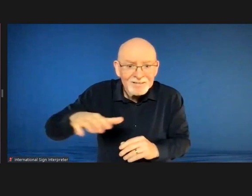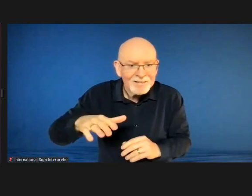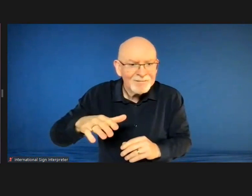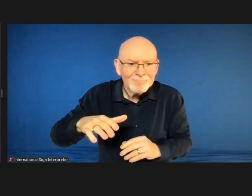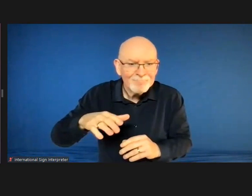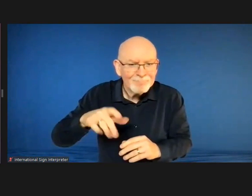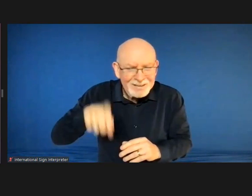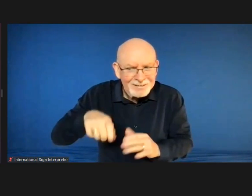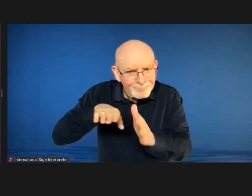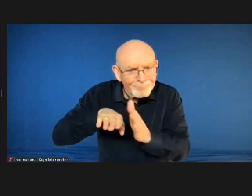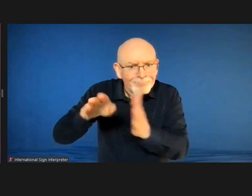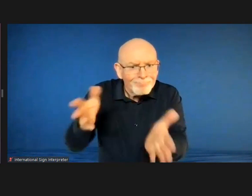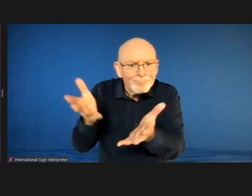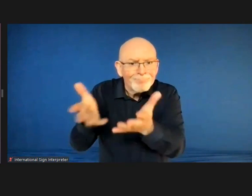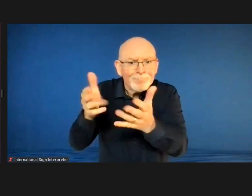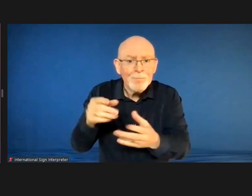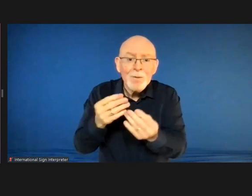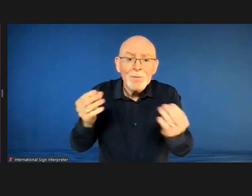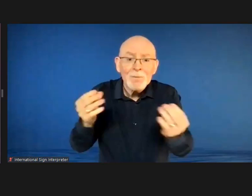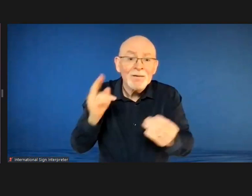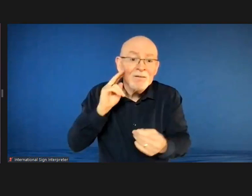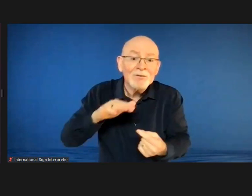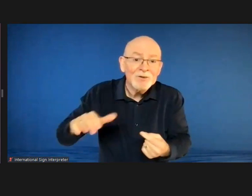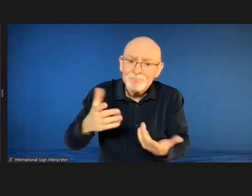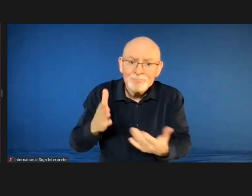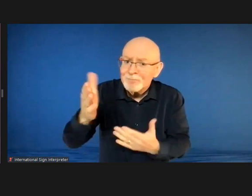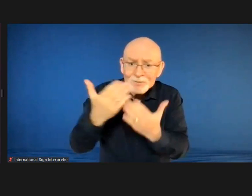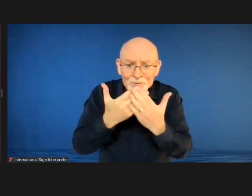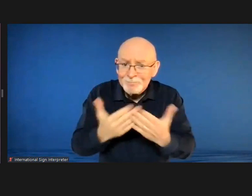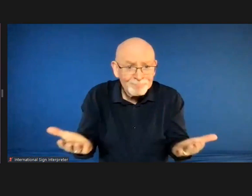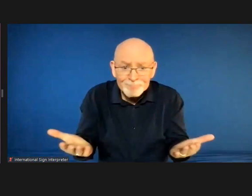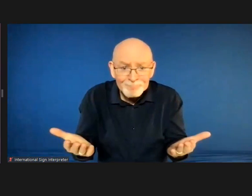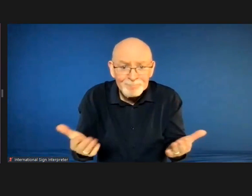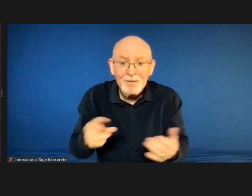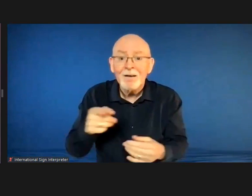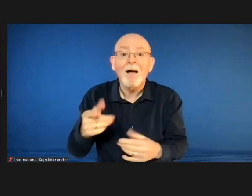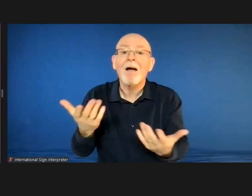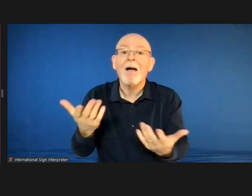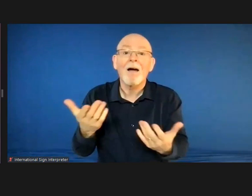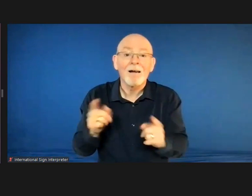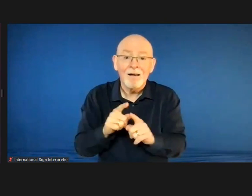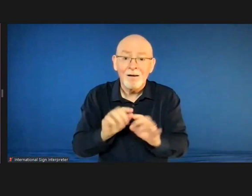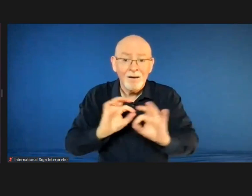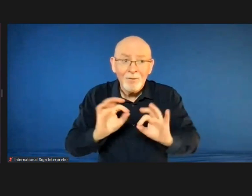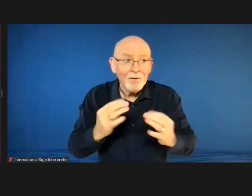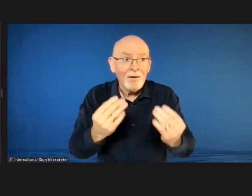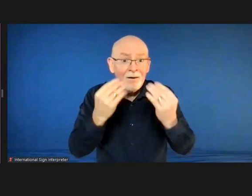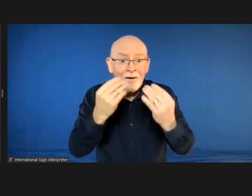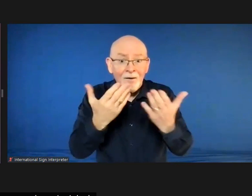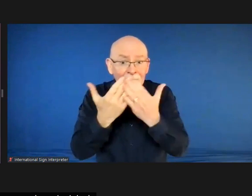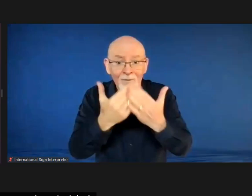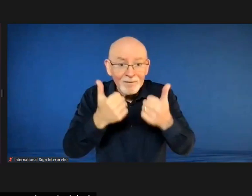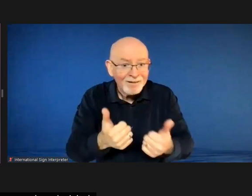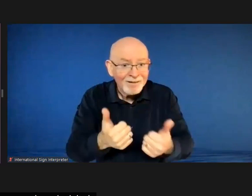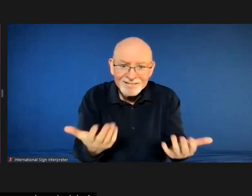adults in the region use sign language to communicate, but most parents have no support to learn sign language, or if they do,